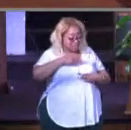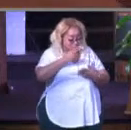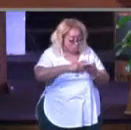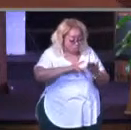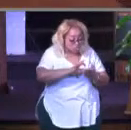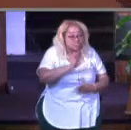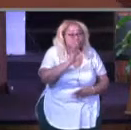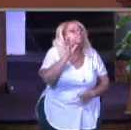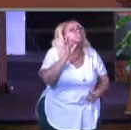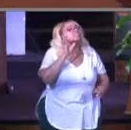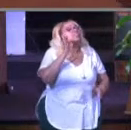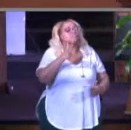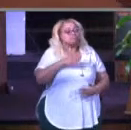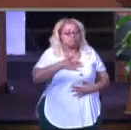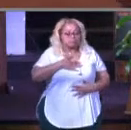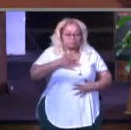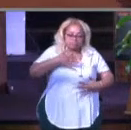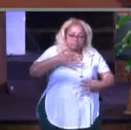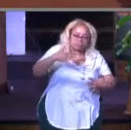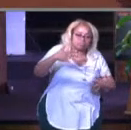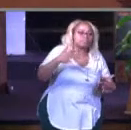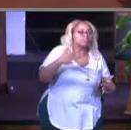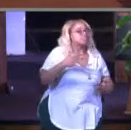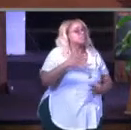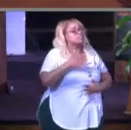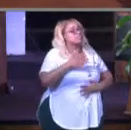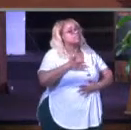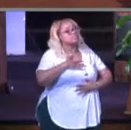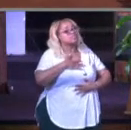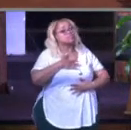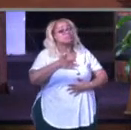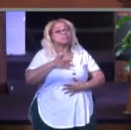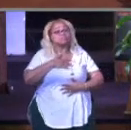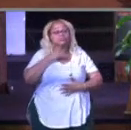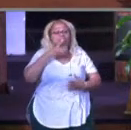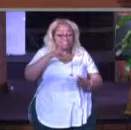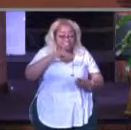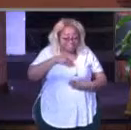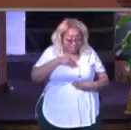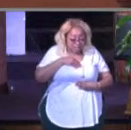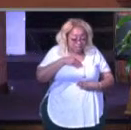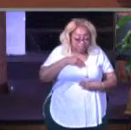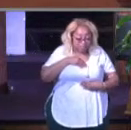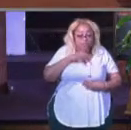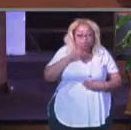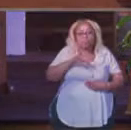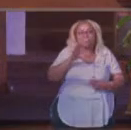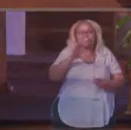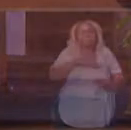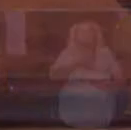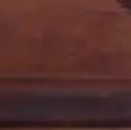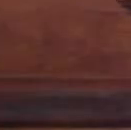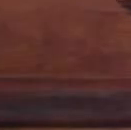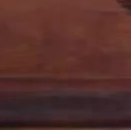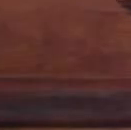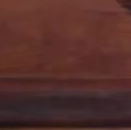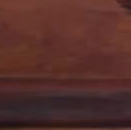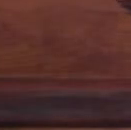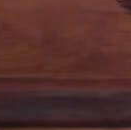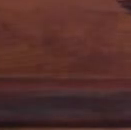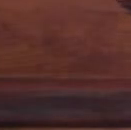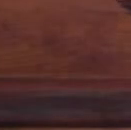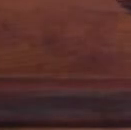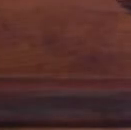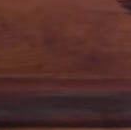Spirit. You breathe. To receive the Holy Spirit, you must accept. Jesus told the